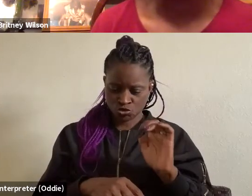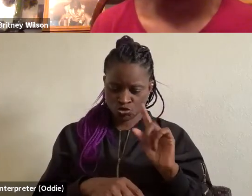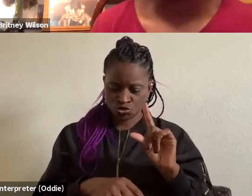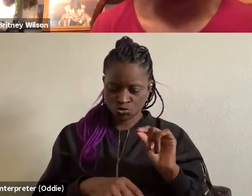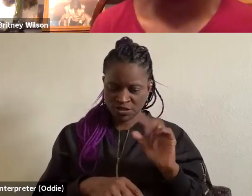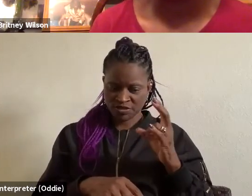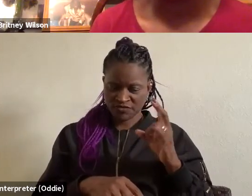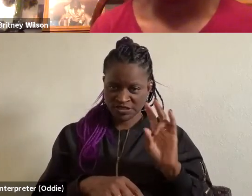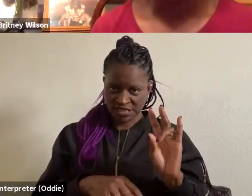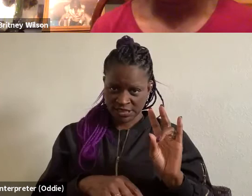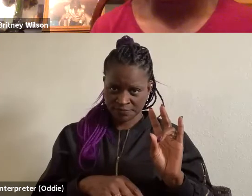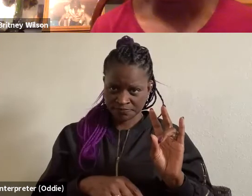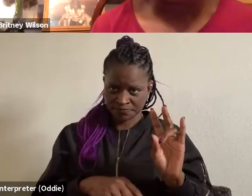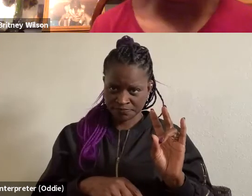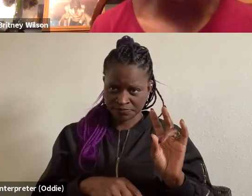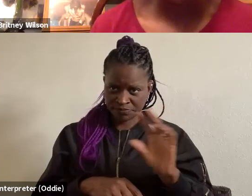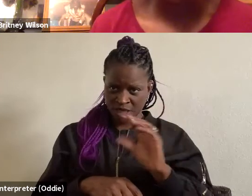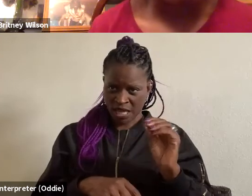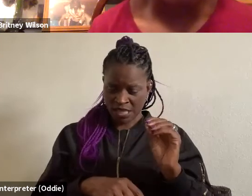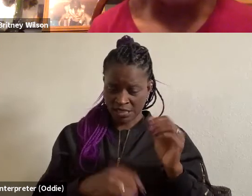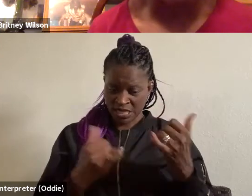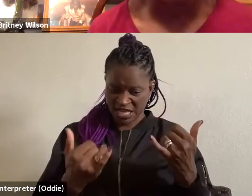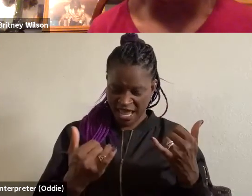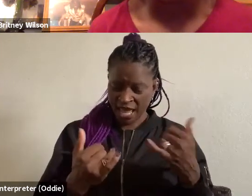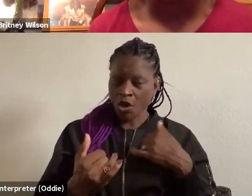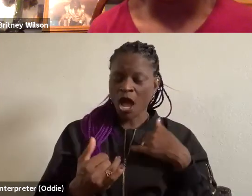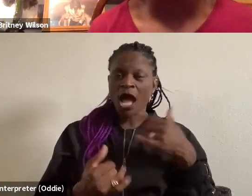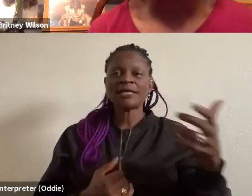I view it now, I've taken some of my power back.